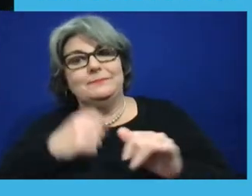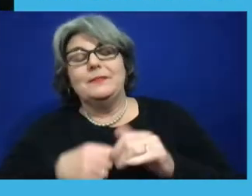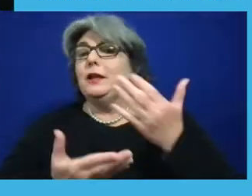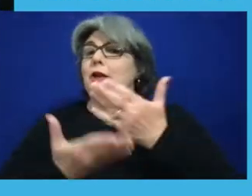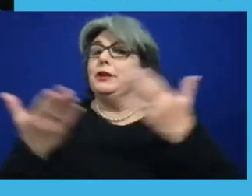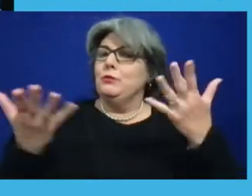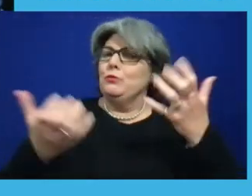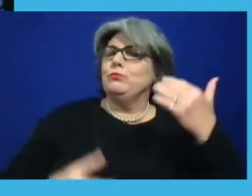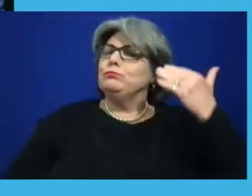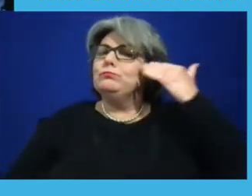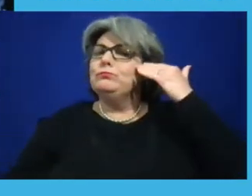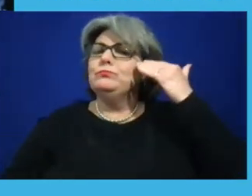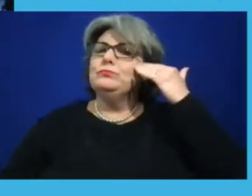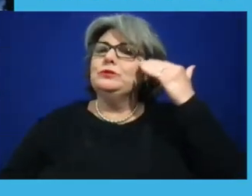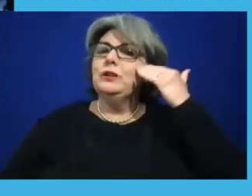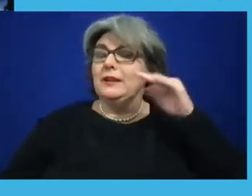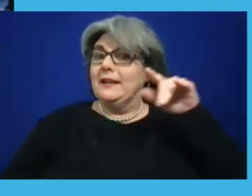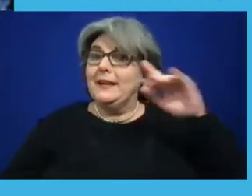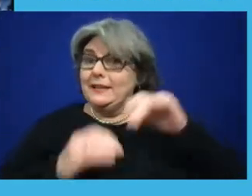You probably wouldn't say that.